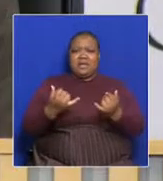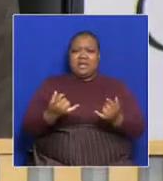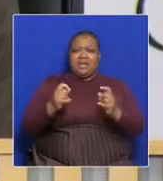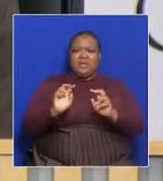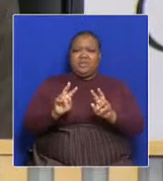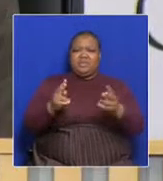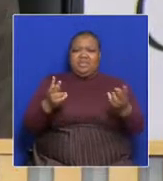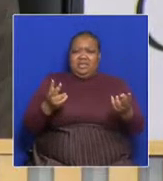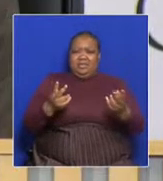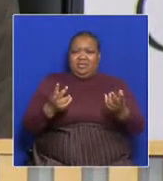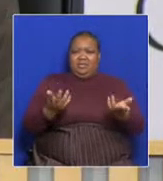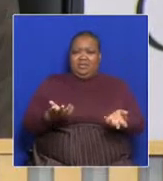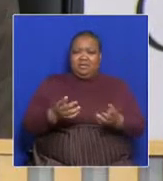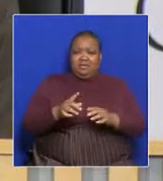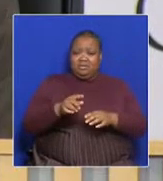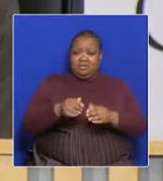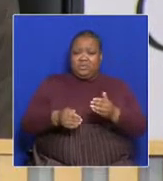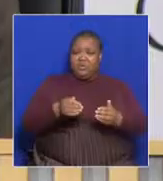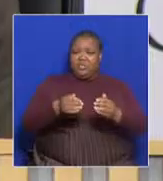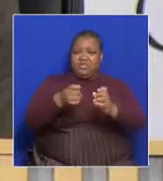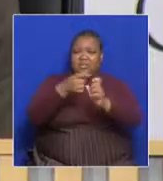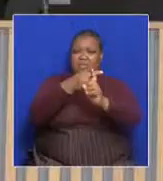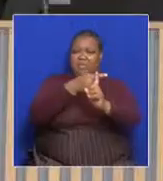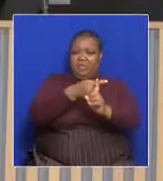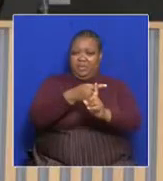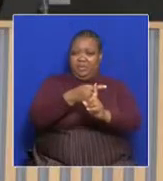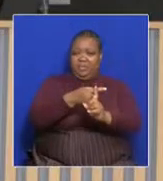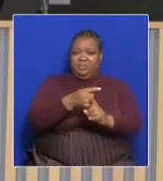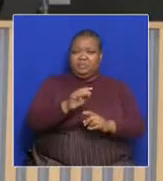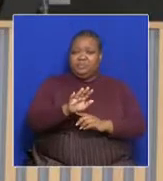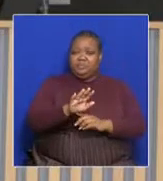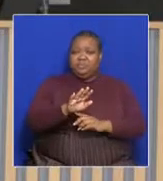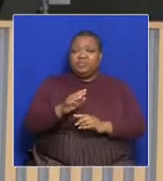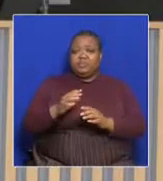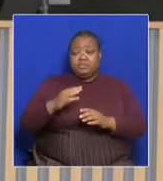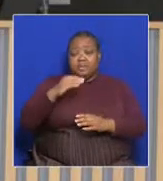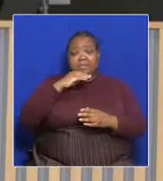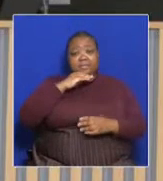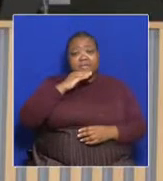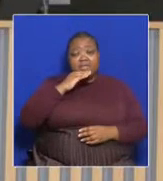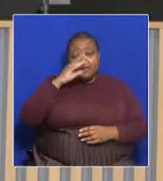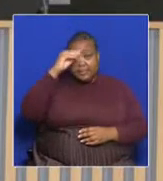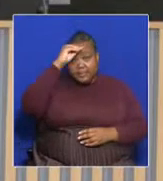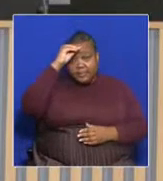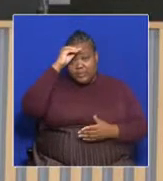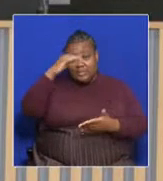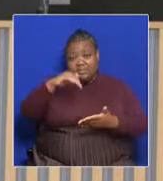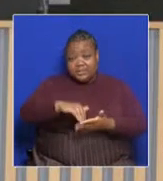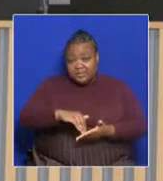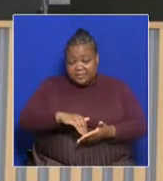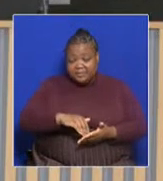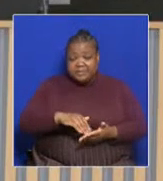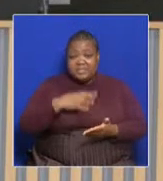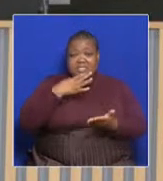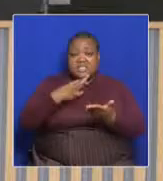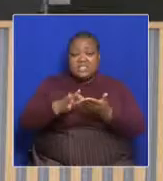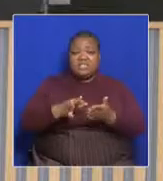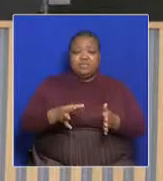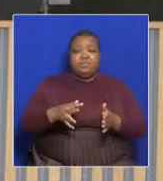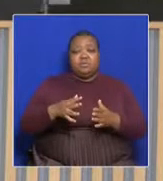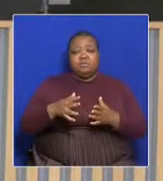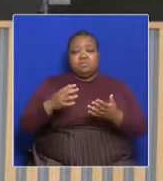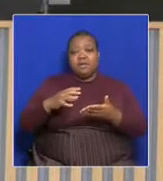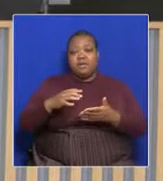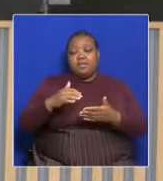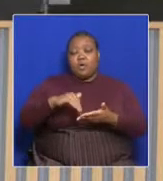those procedures. It means the police can arrive, and in fact, that's what it suggests here. You got there, opened it,